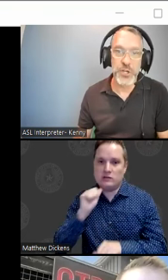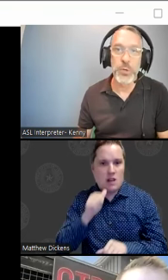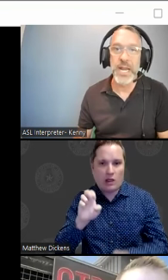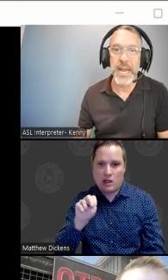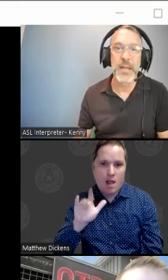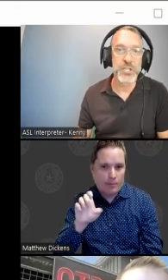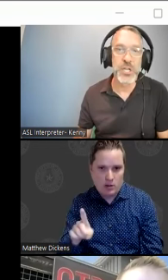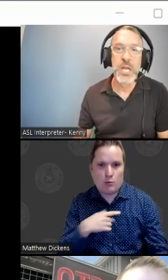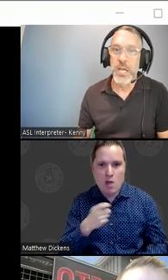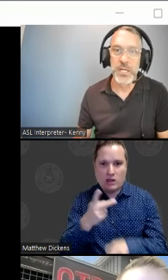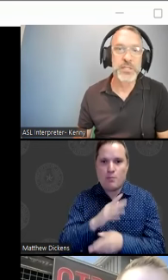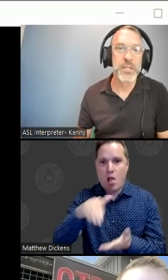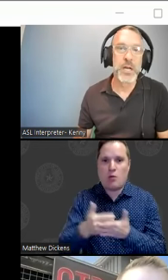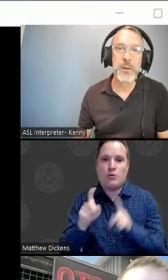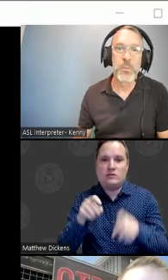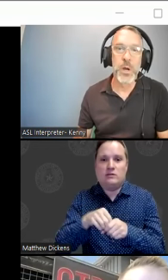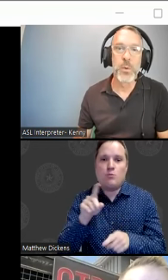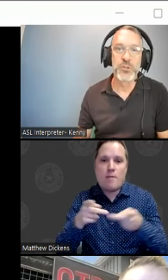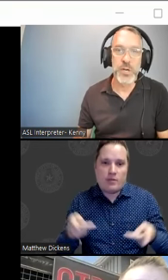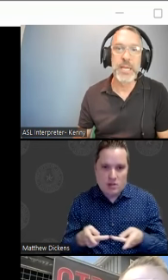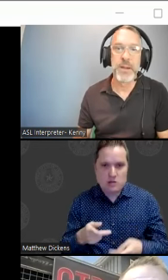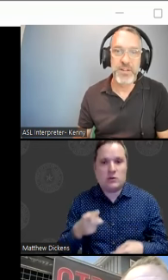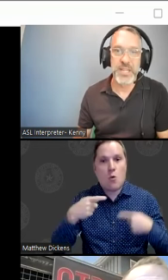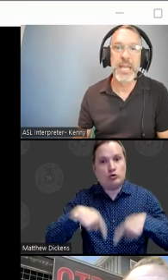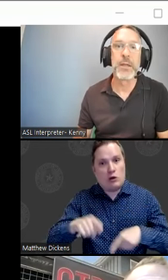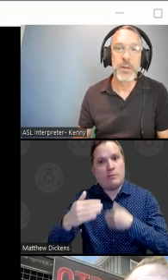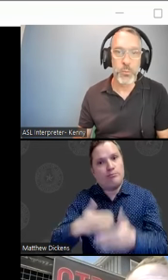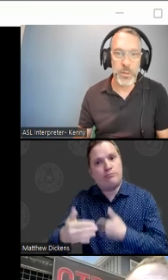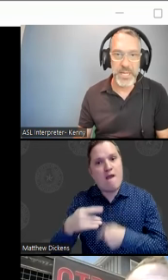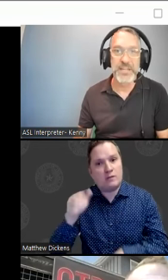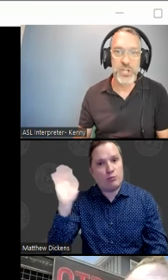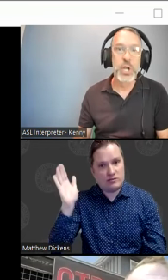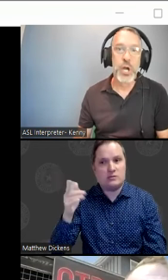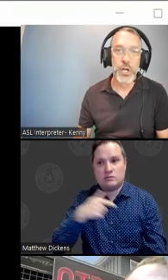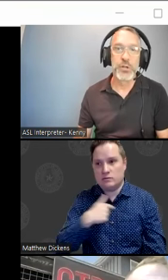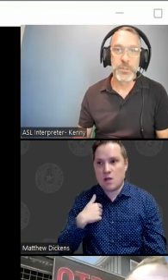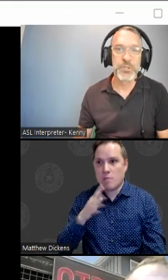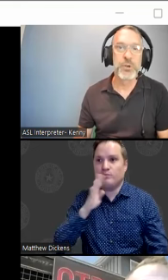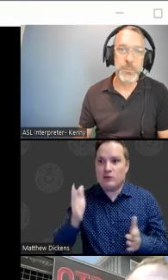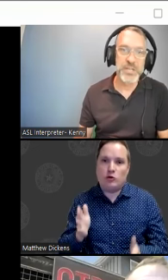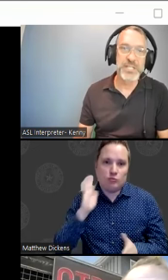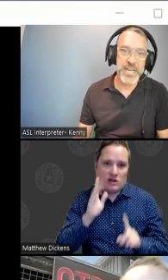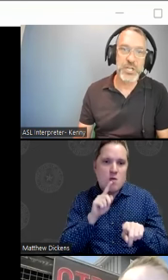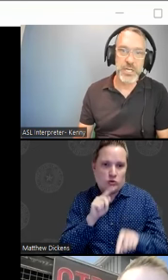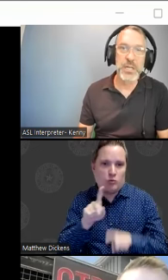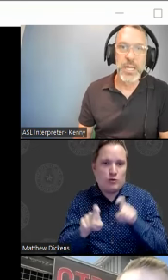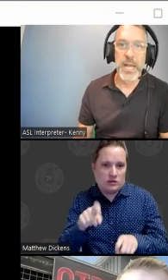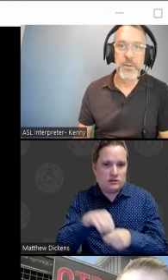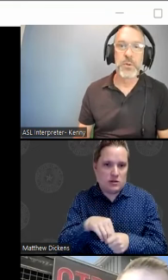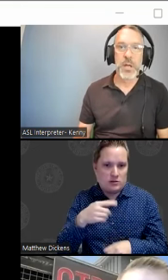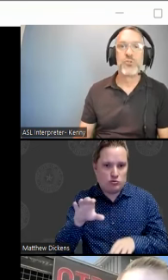questions in the Q&A, and because we're going to try to keep everything in one place during the